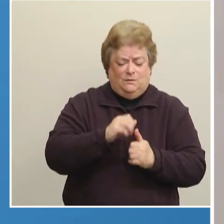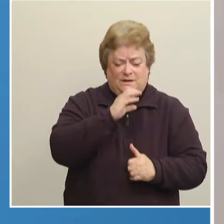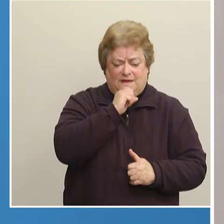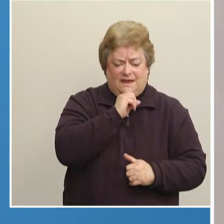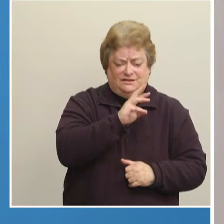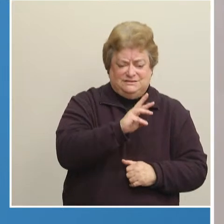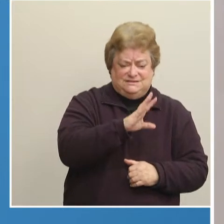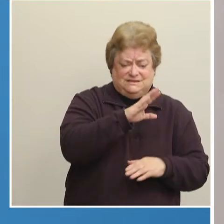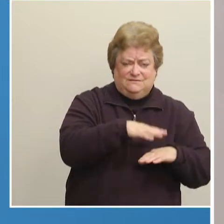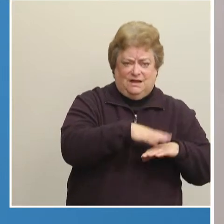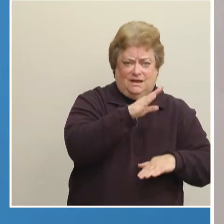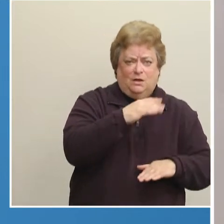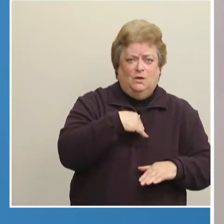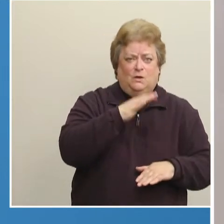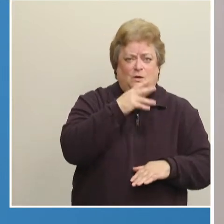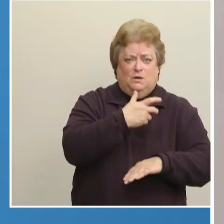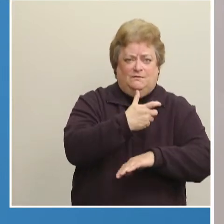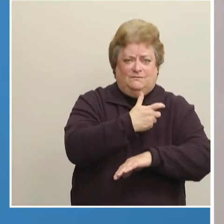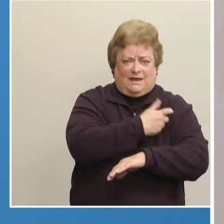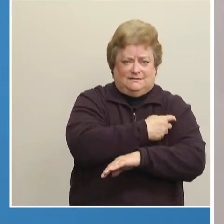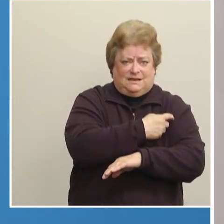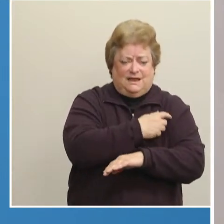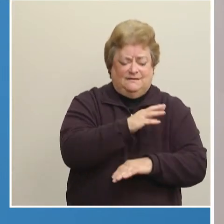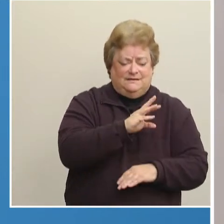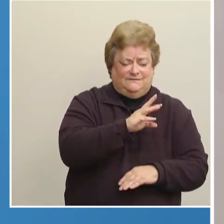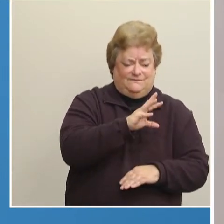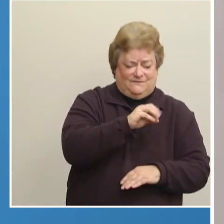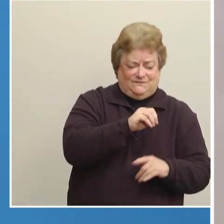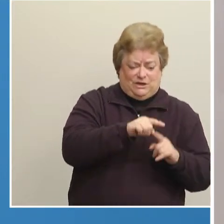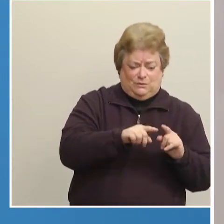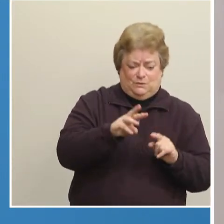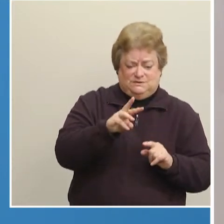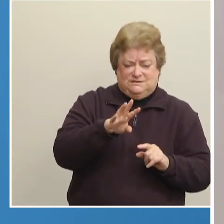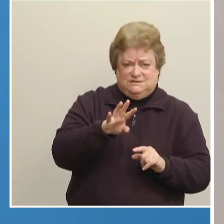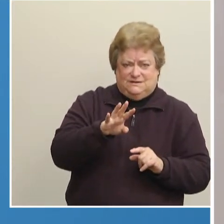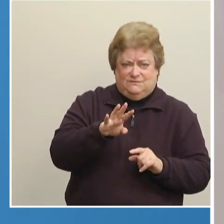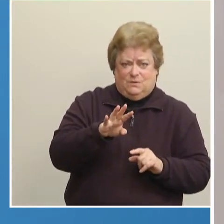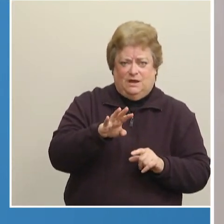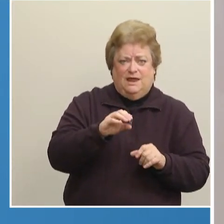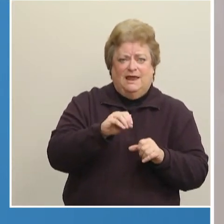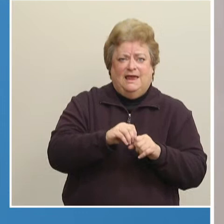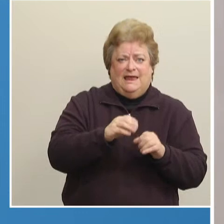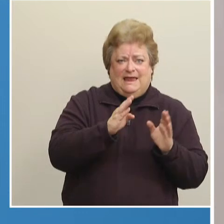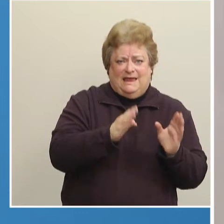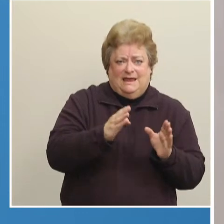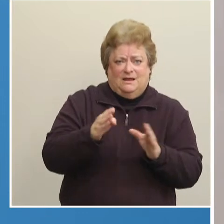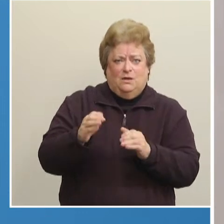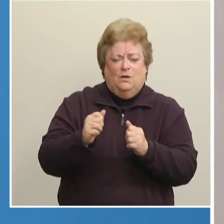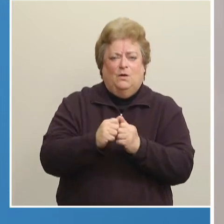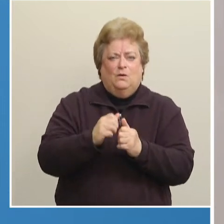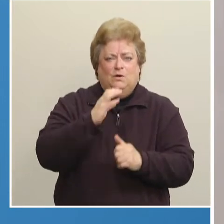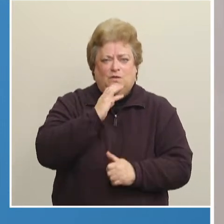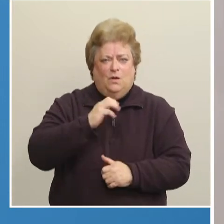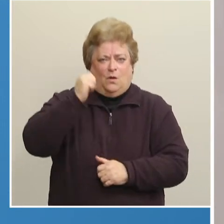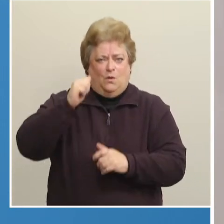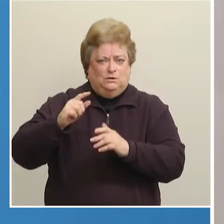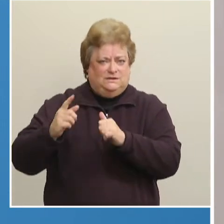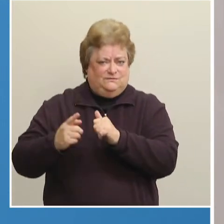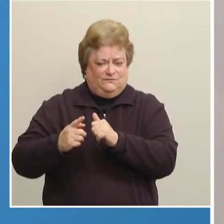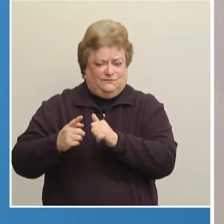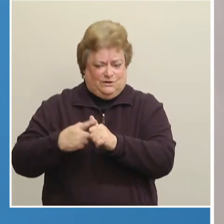older group, we will be vaccinating the 50 through 64 age group in age increments, starting with the oldest